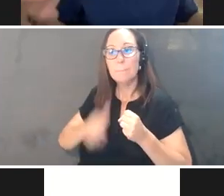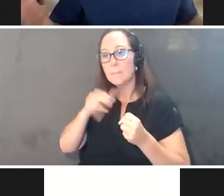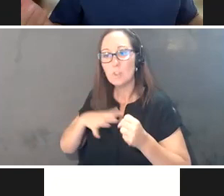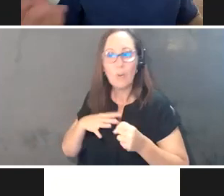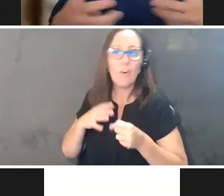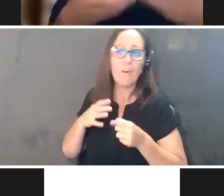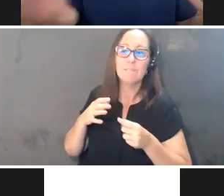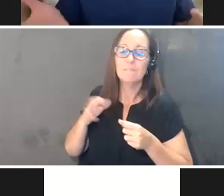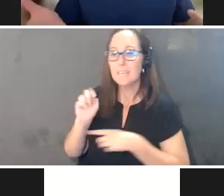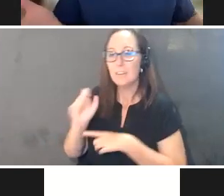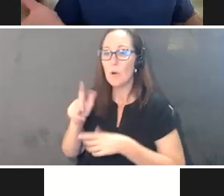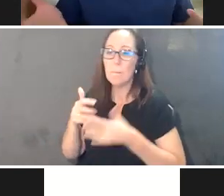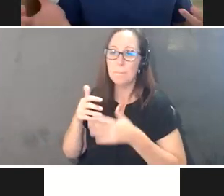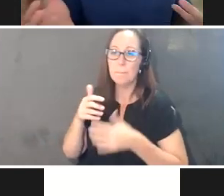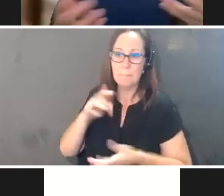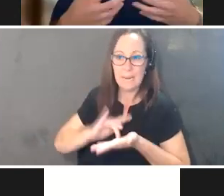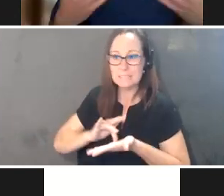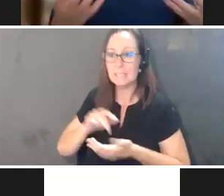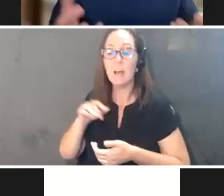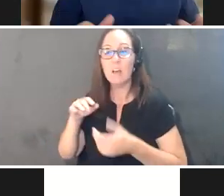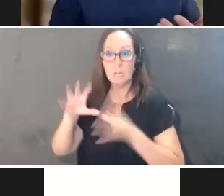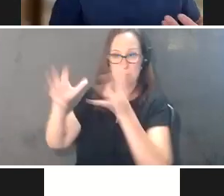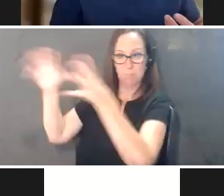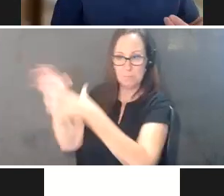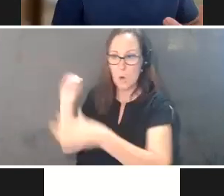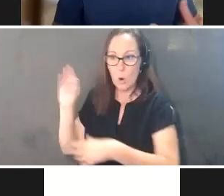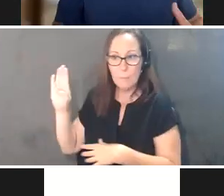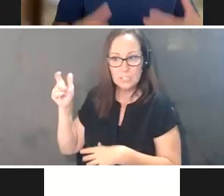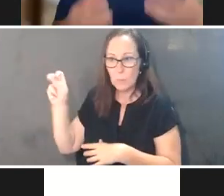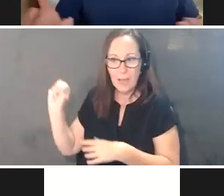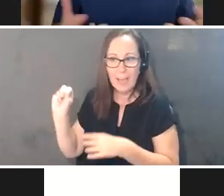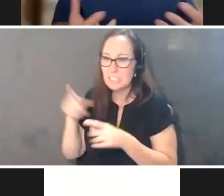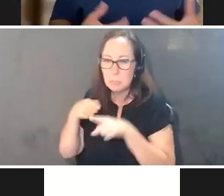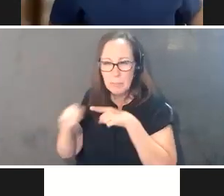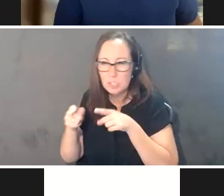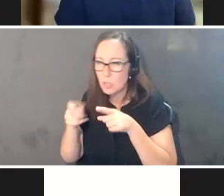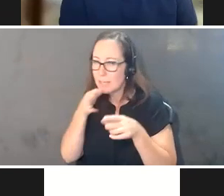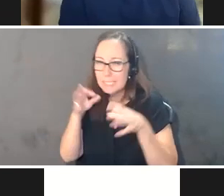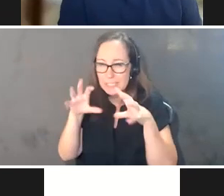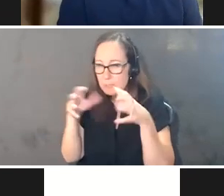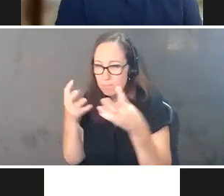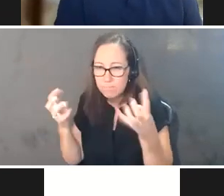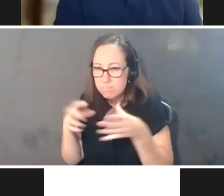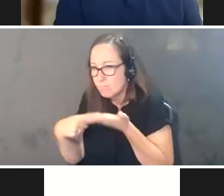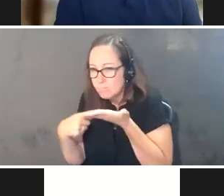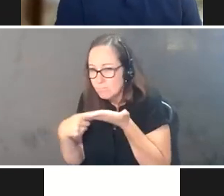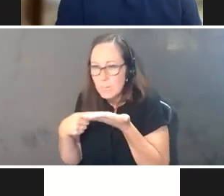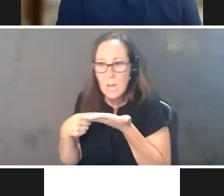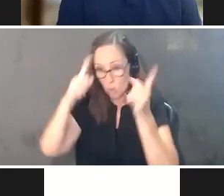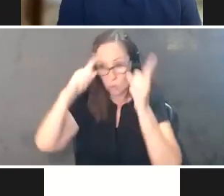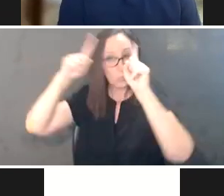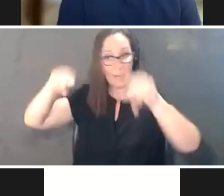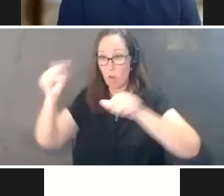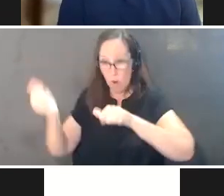top organizations that are comprised of all the OB-GYN specialists. They all agree that the COVID vaccine is safe for pregnant